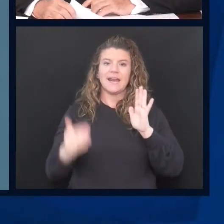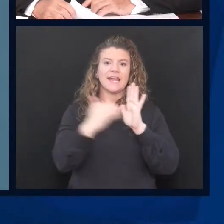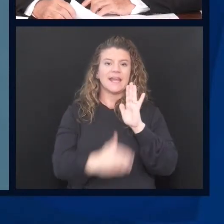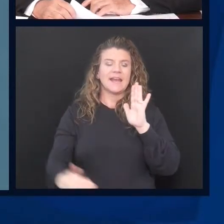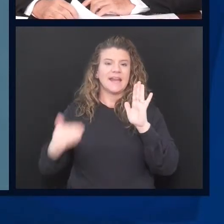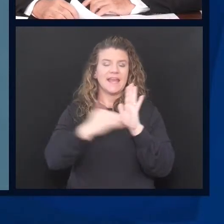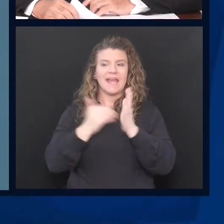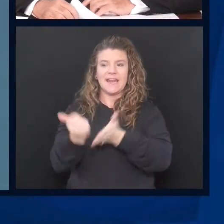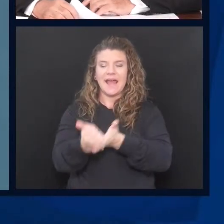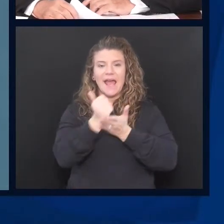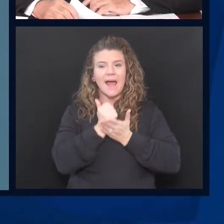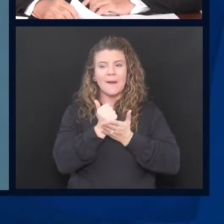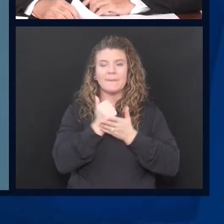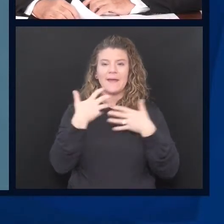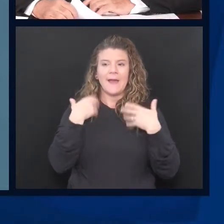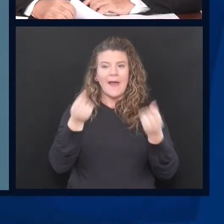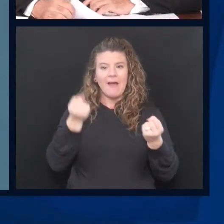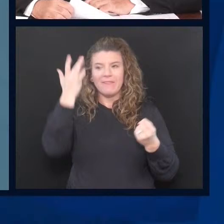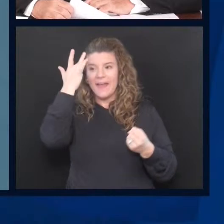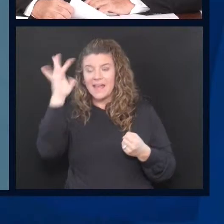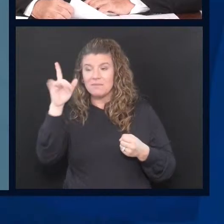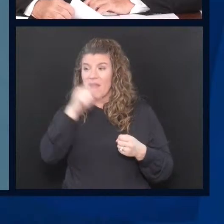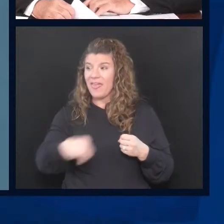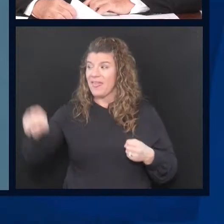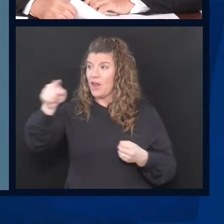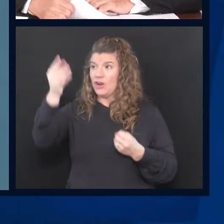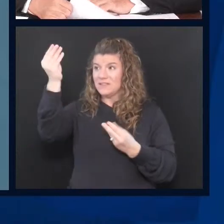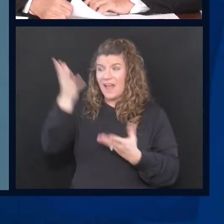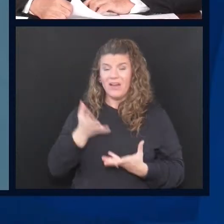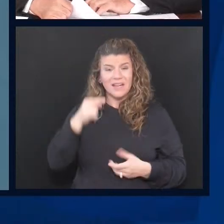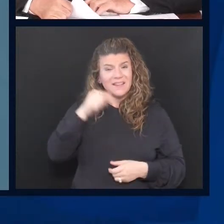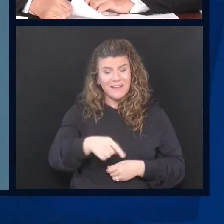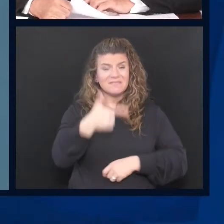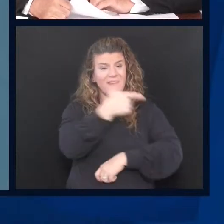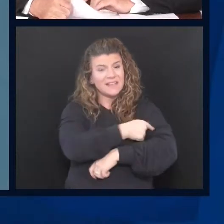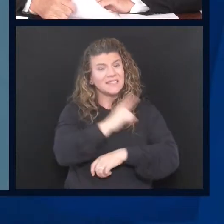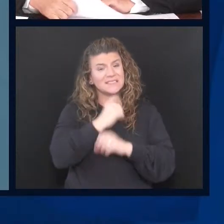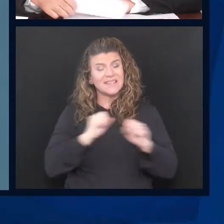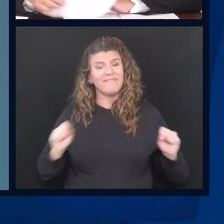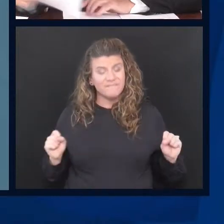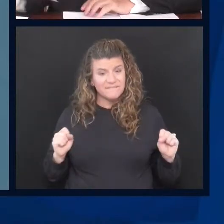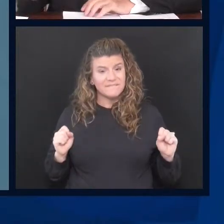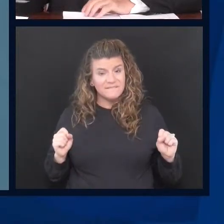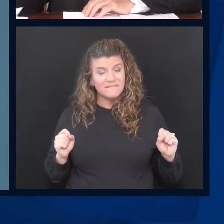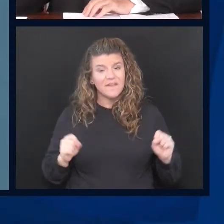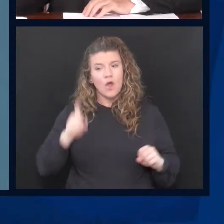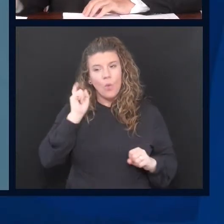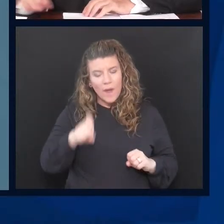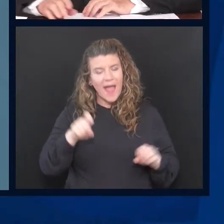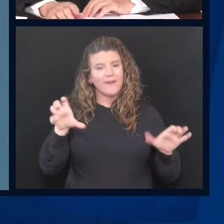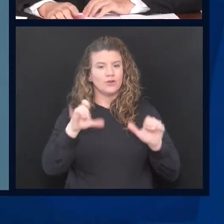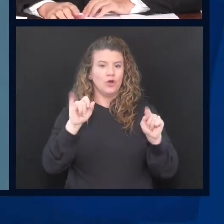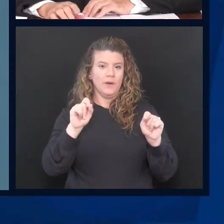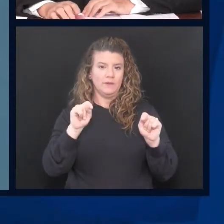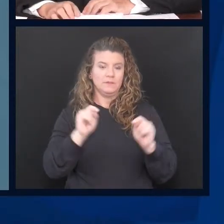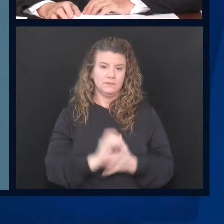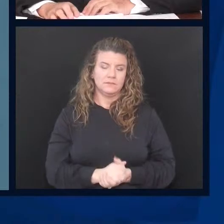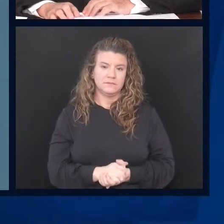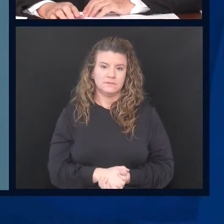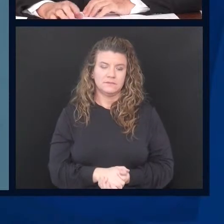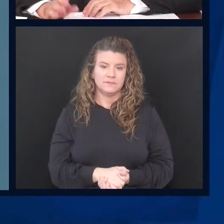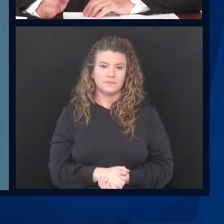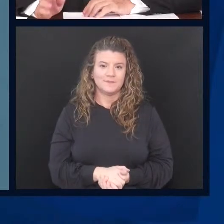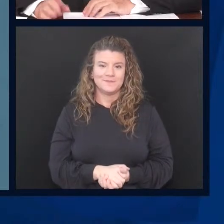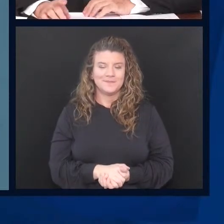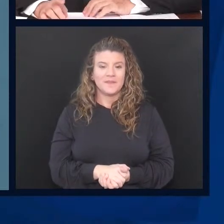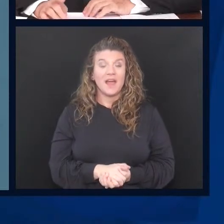over, all the health experts everywhere are just telling us how safe this vaccine is and that we've got to take our vaccine. You know, as